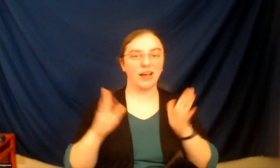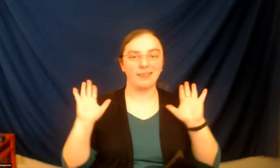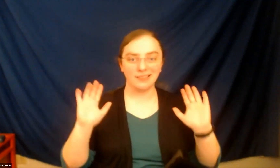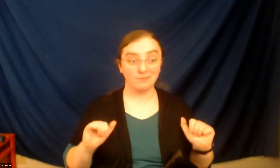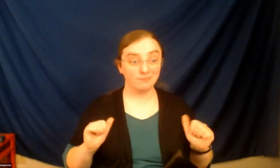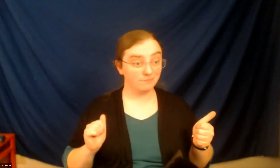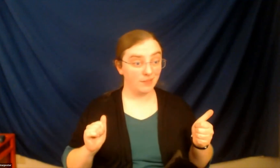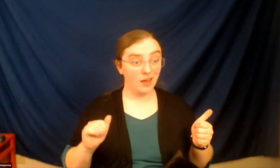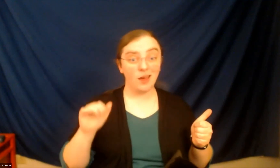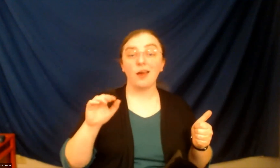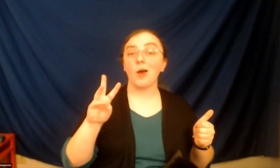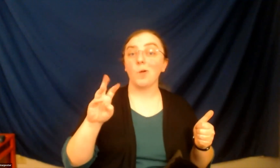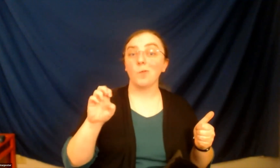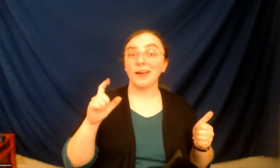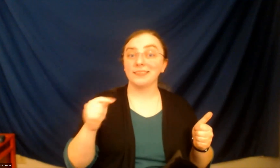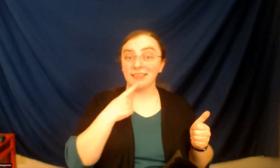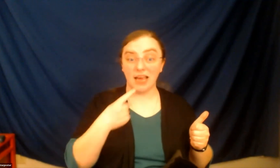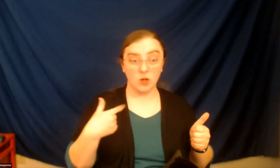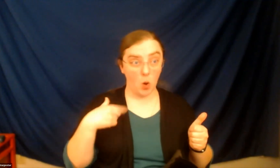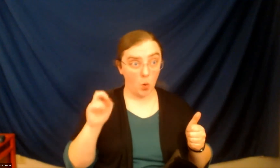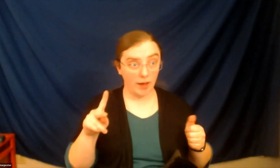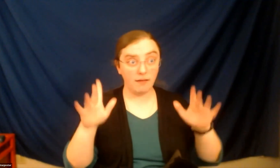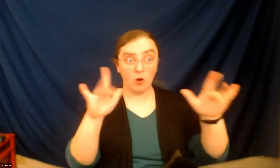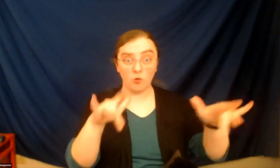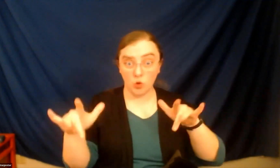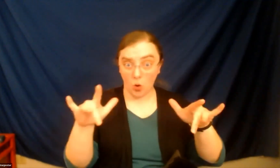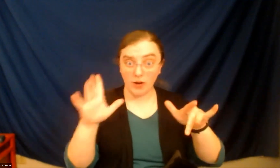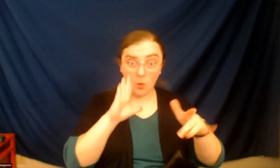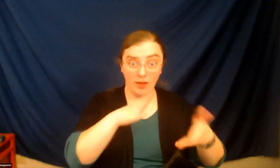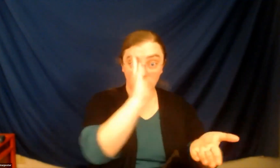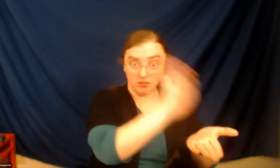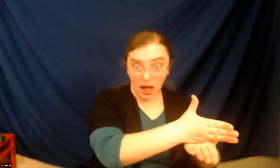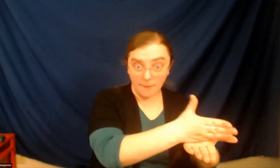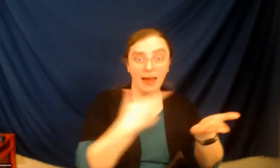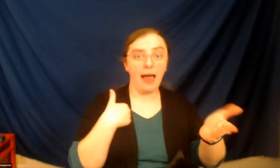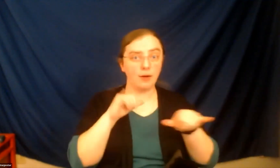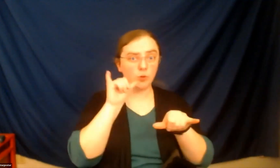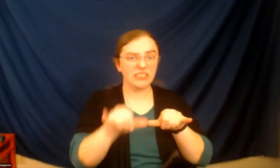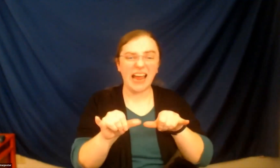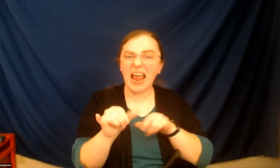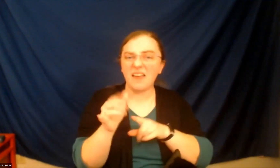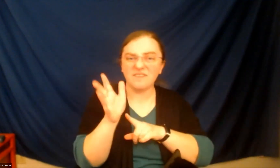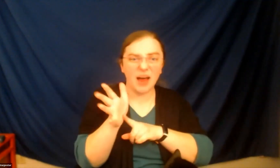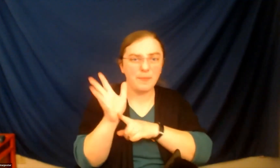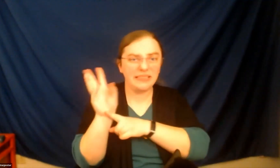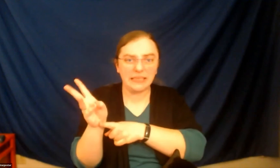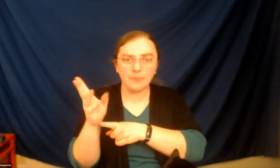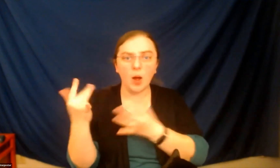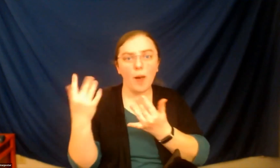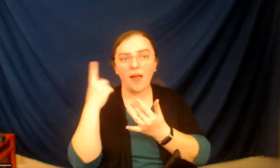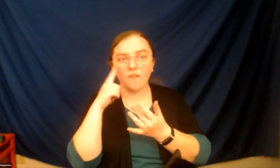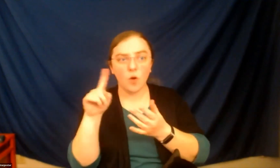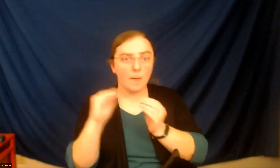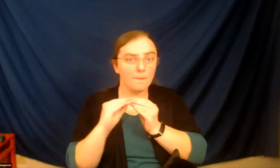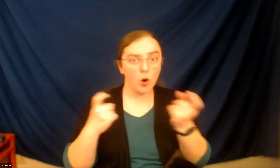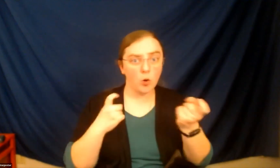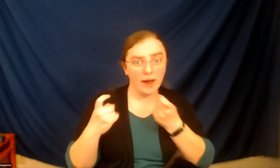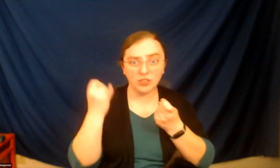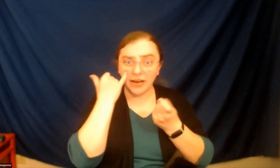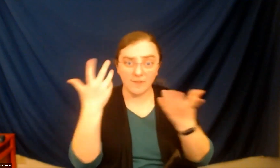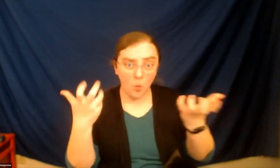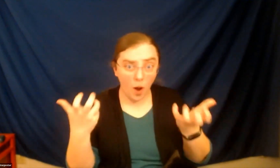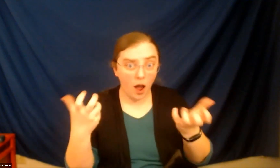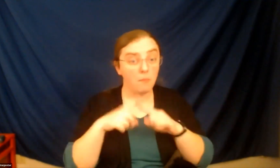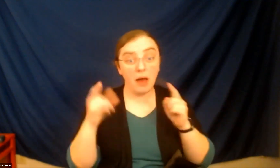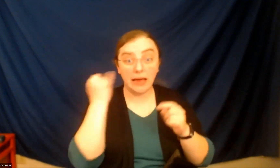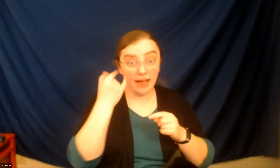I'll stay on for a few minutes in case there are any other questions, but otherwise, thank you everyone for joining us. We'll end our call now and you can